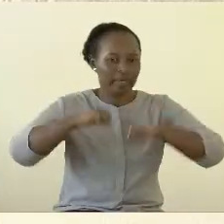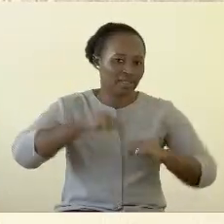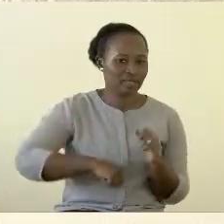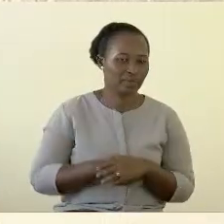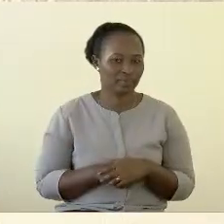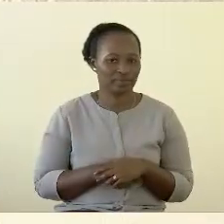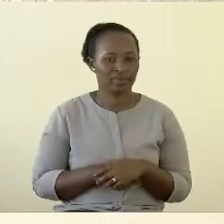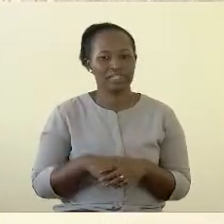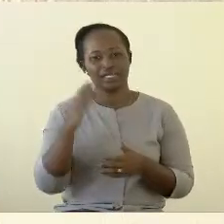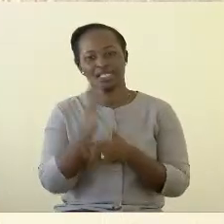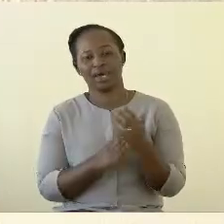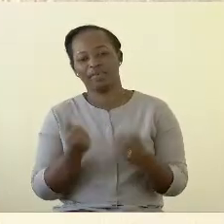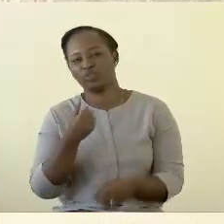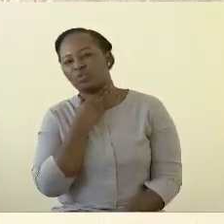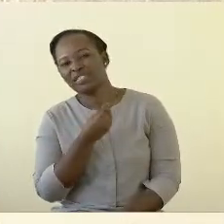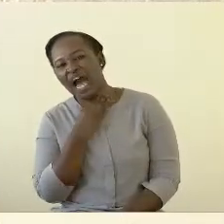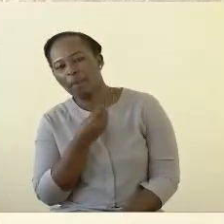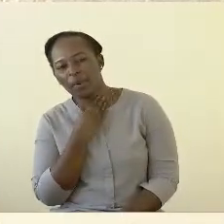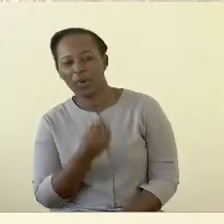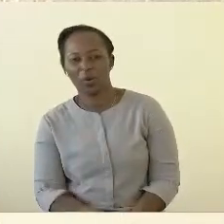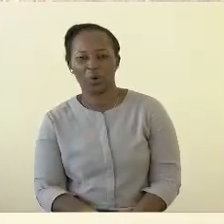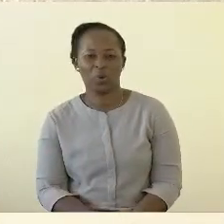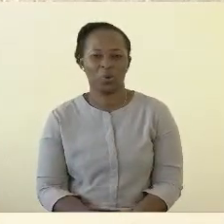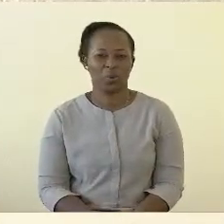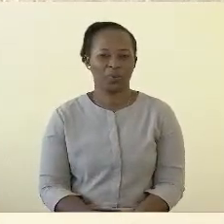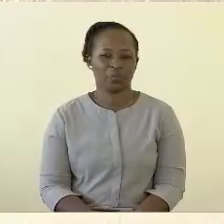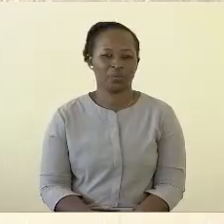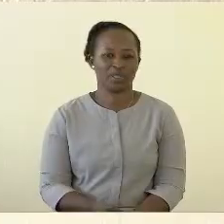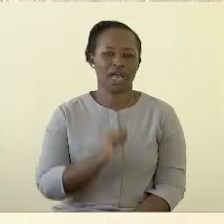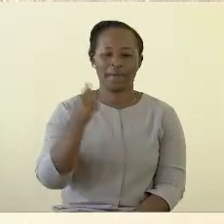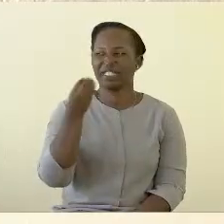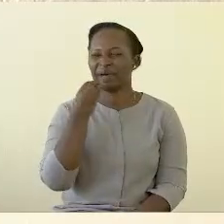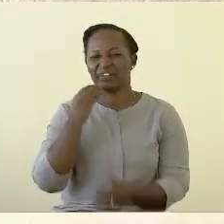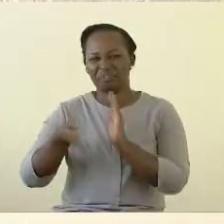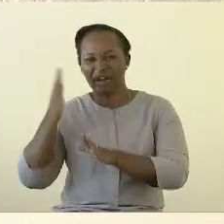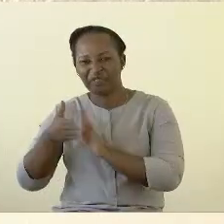Niba byita umururumba, niba ari ubusambo, or kurya bihuse,